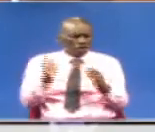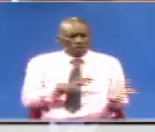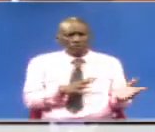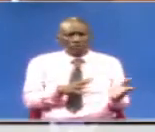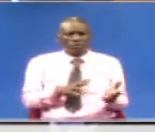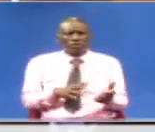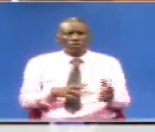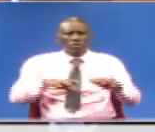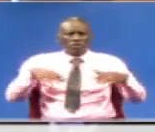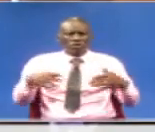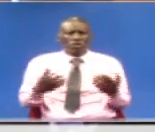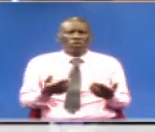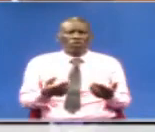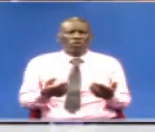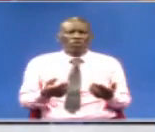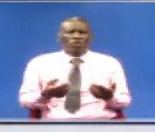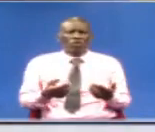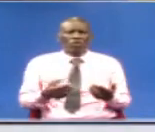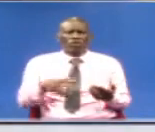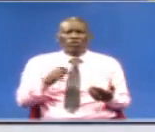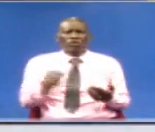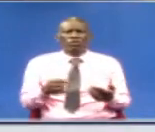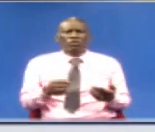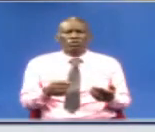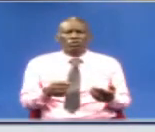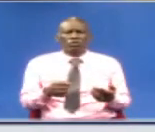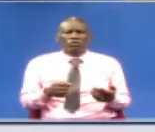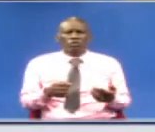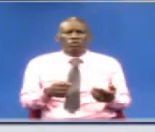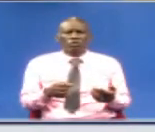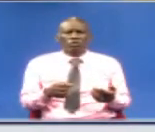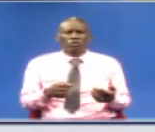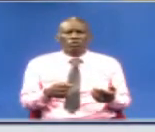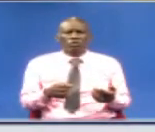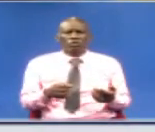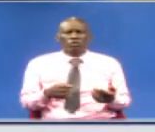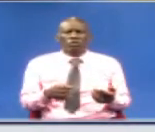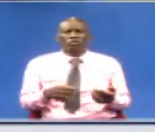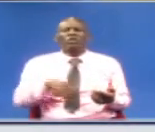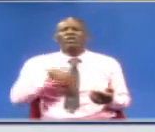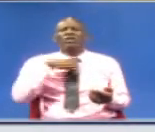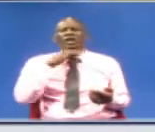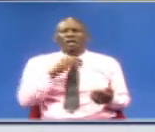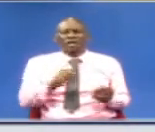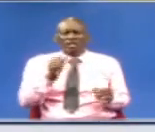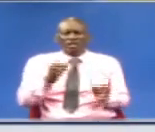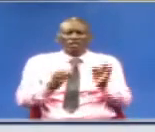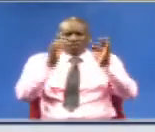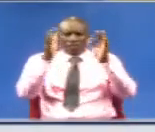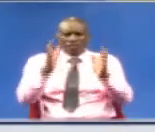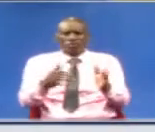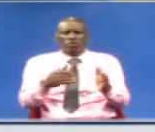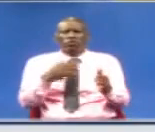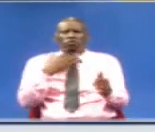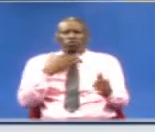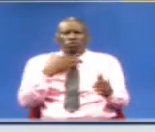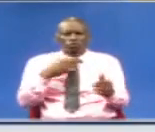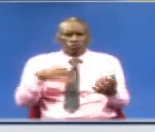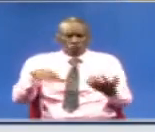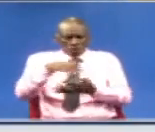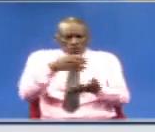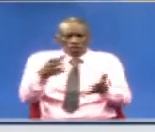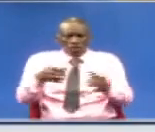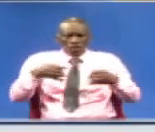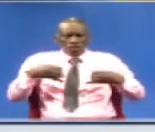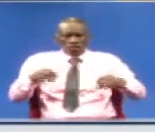worse, your lungs. So you breathe your last. And someone wants to take us on runarounds for laps to